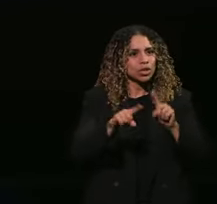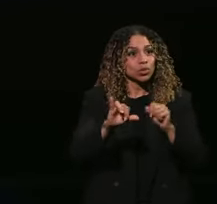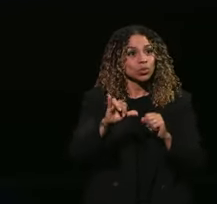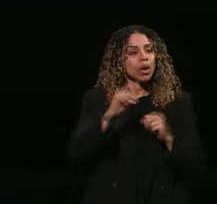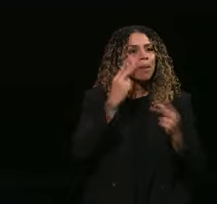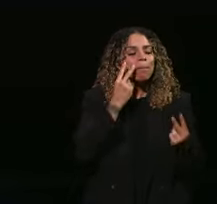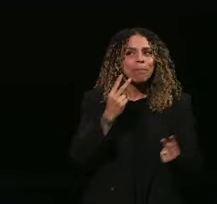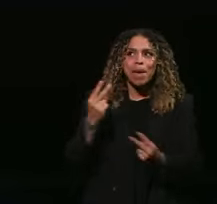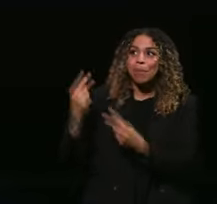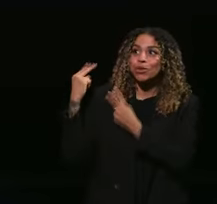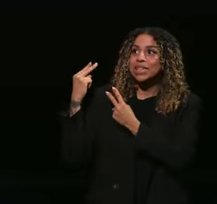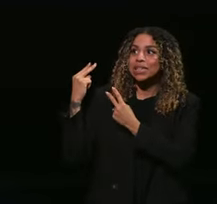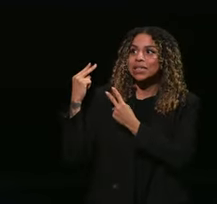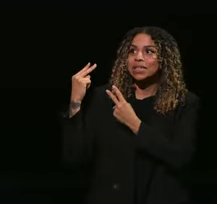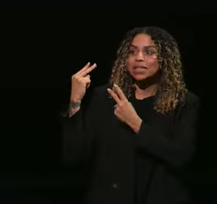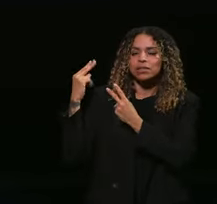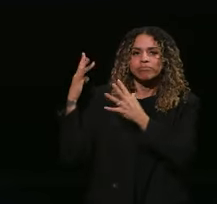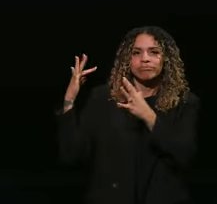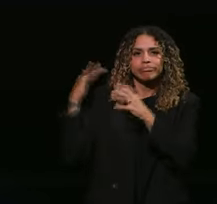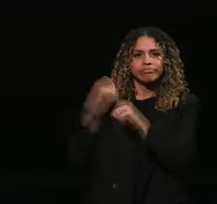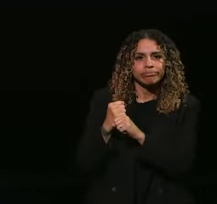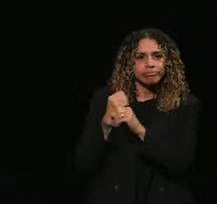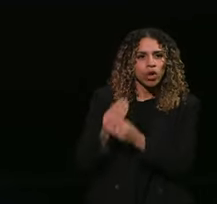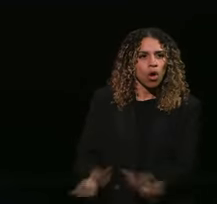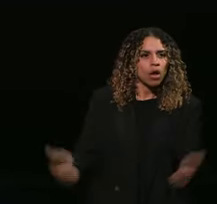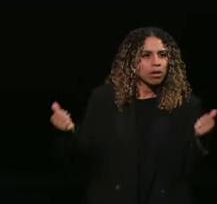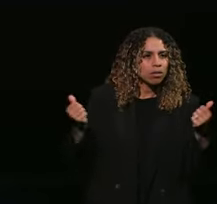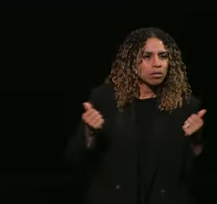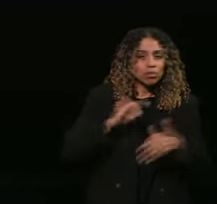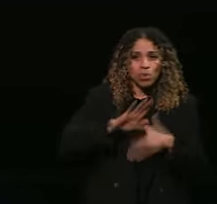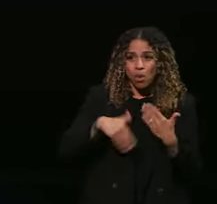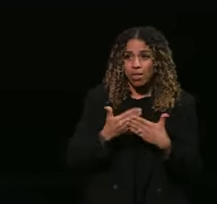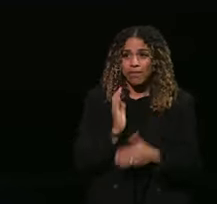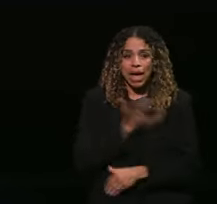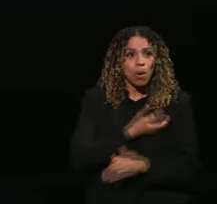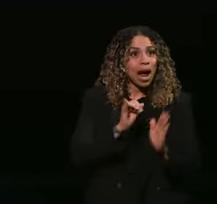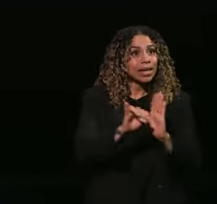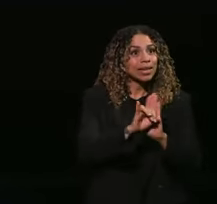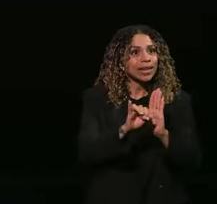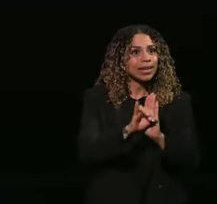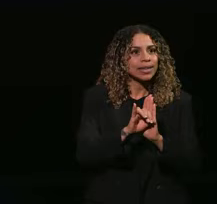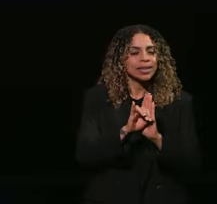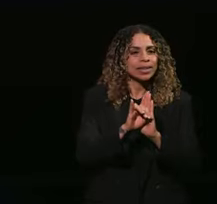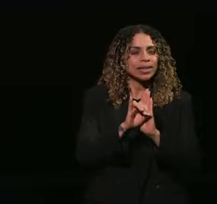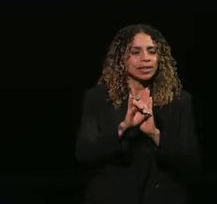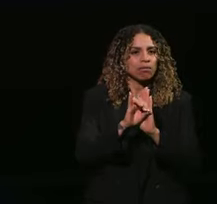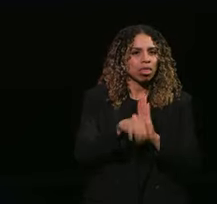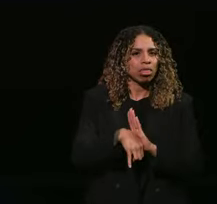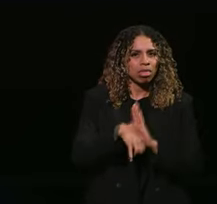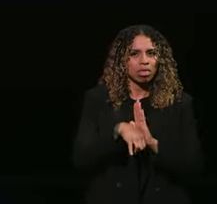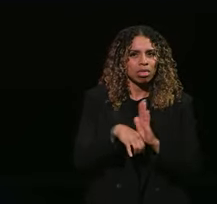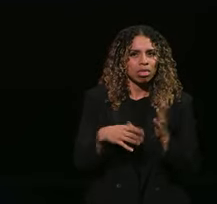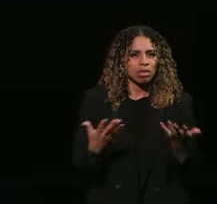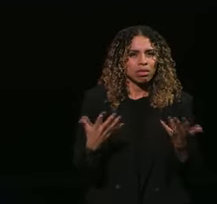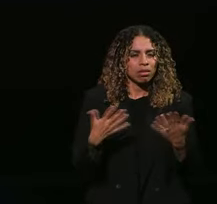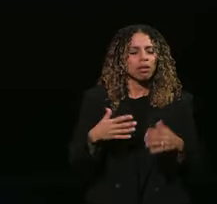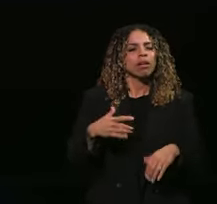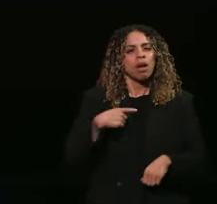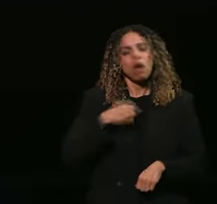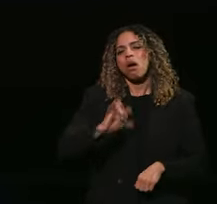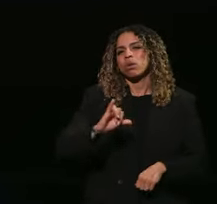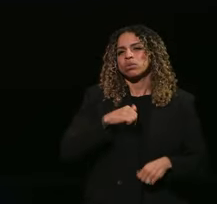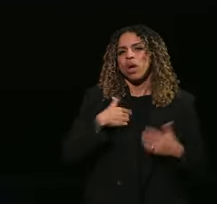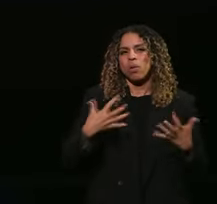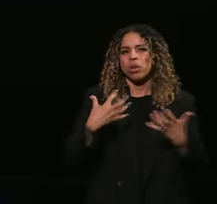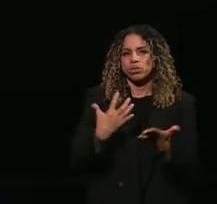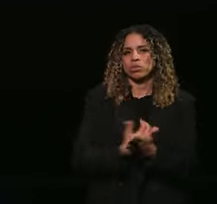memories. They shattered our identities. And I also wanted to talk about that